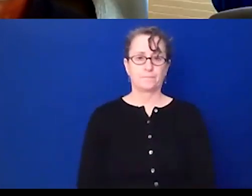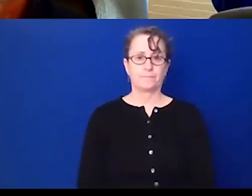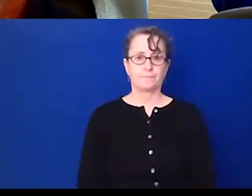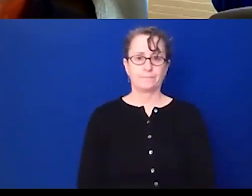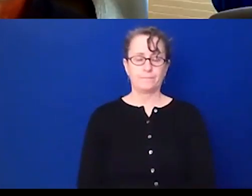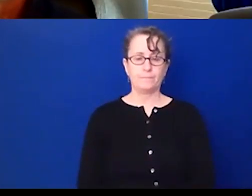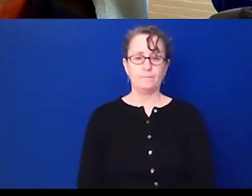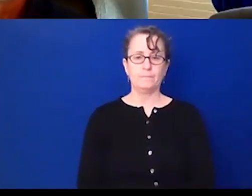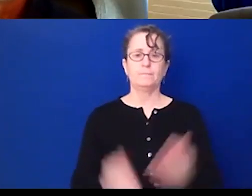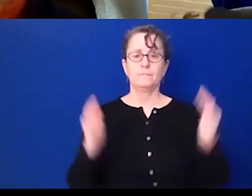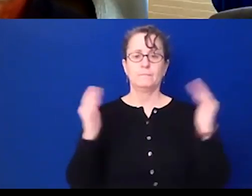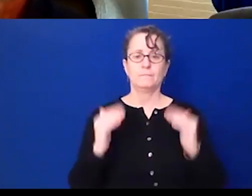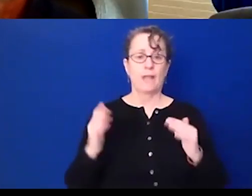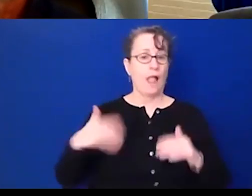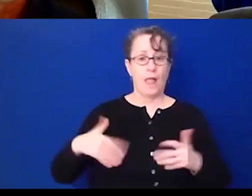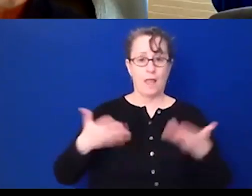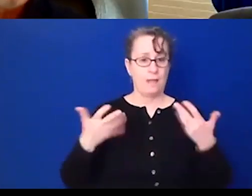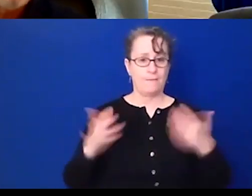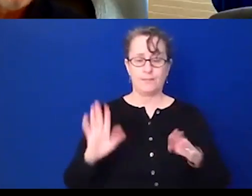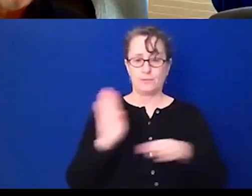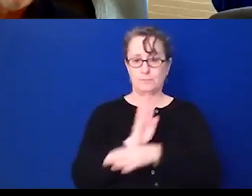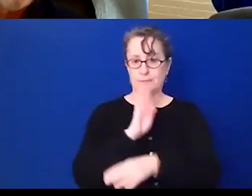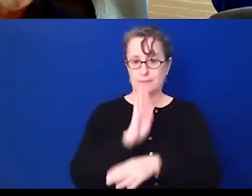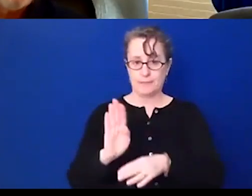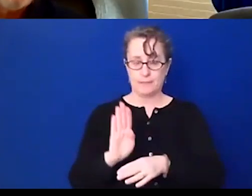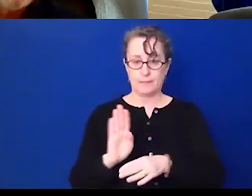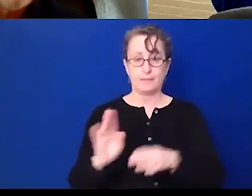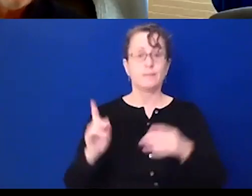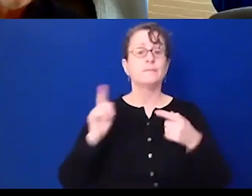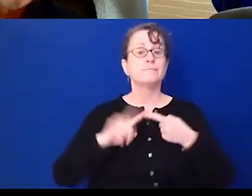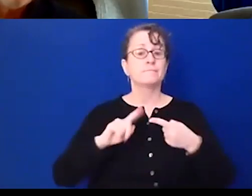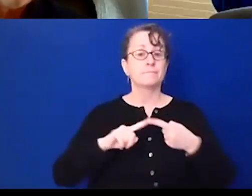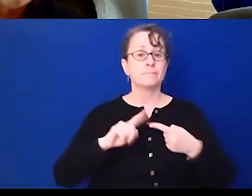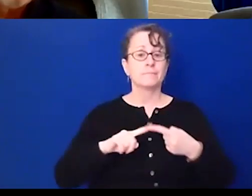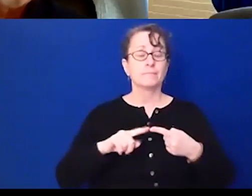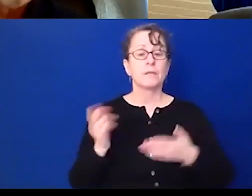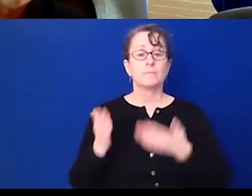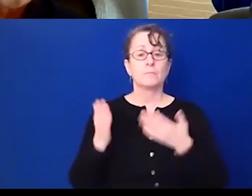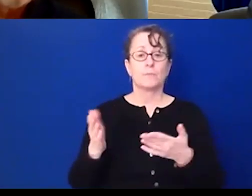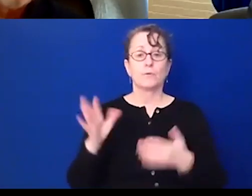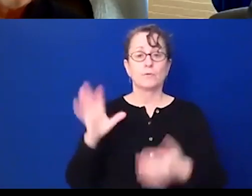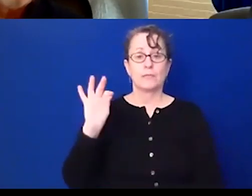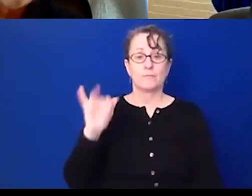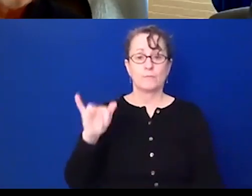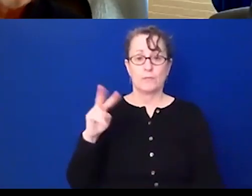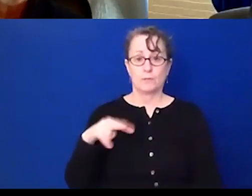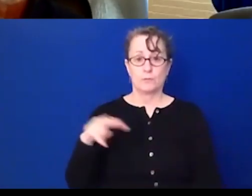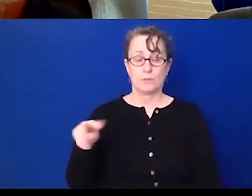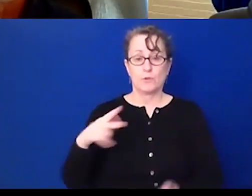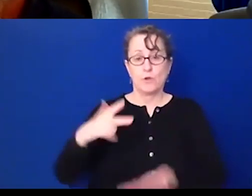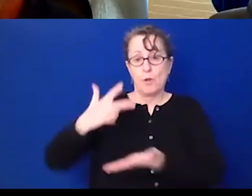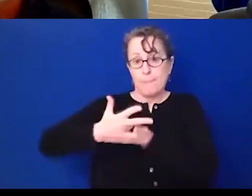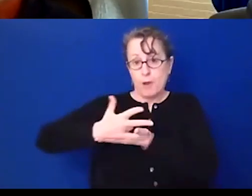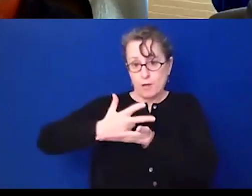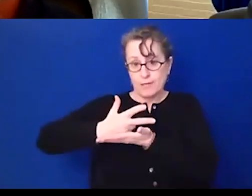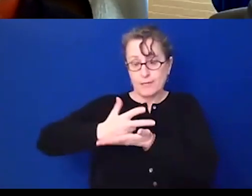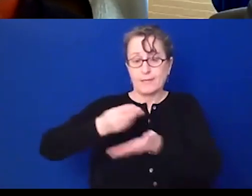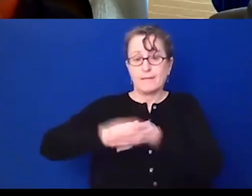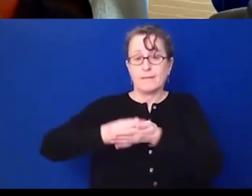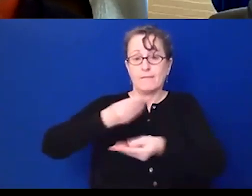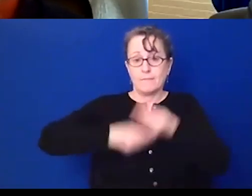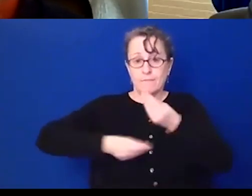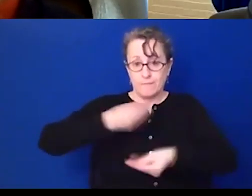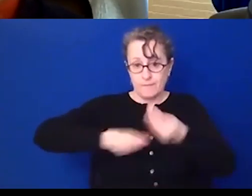on to unfinished business. The proposed FY22 parking fund budget.